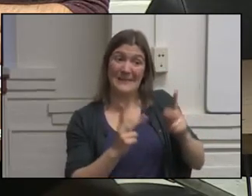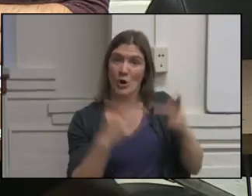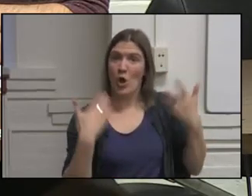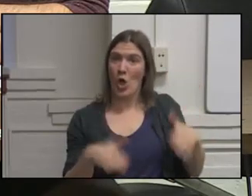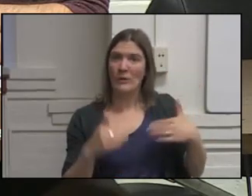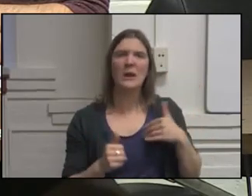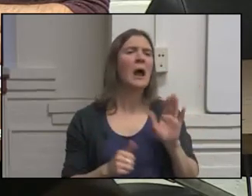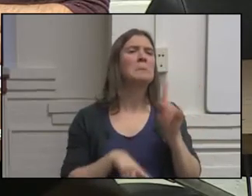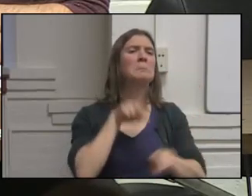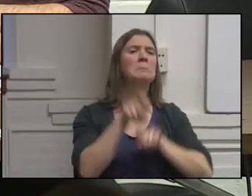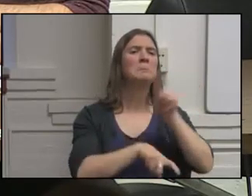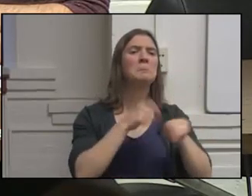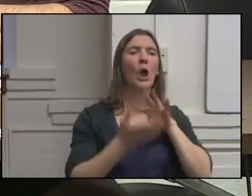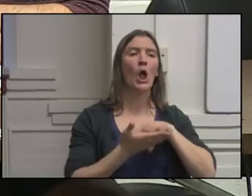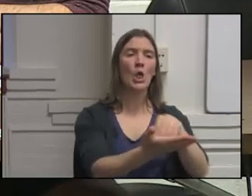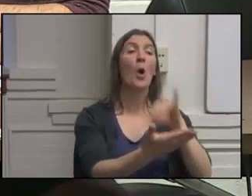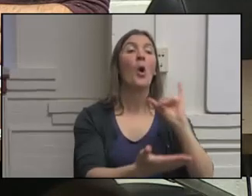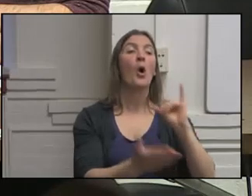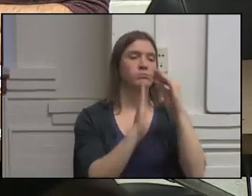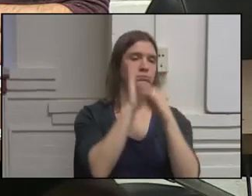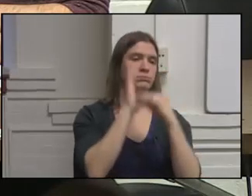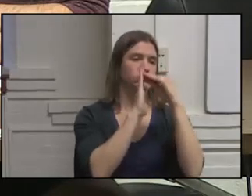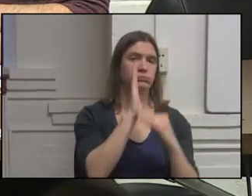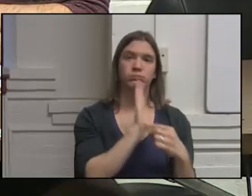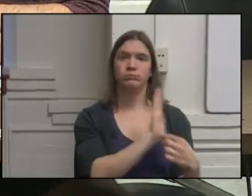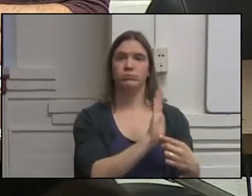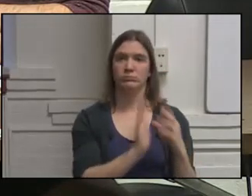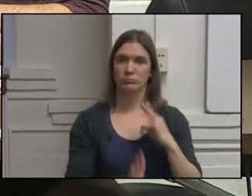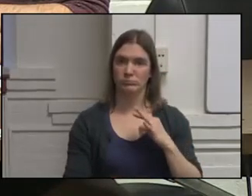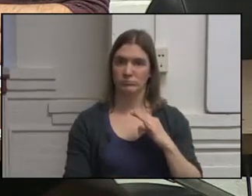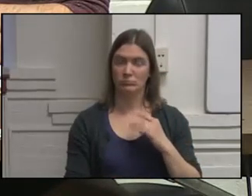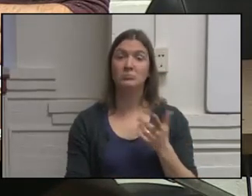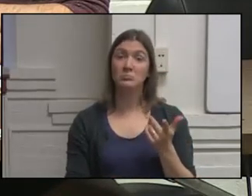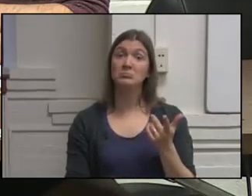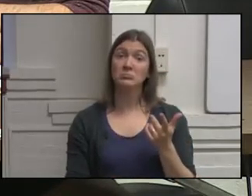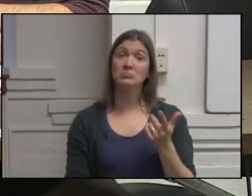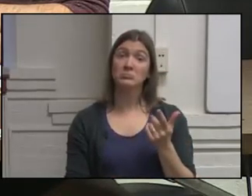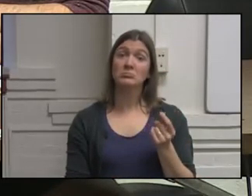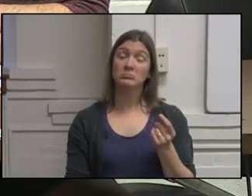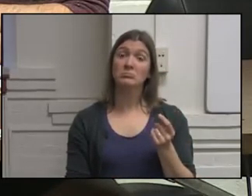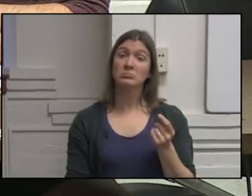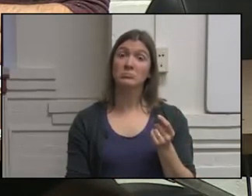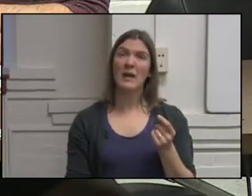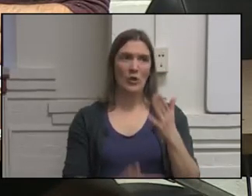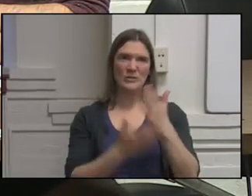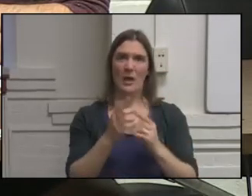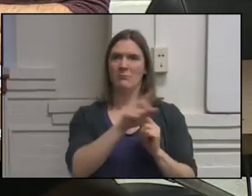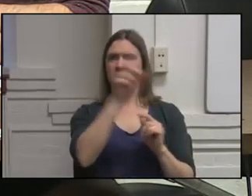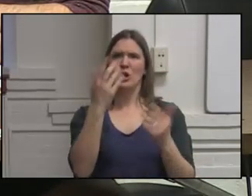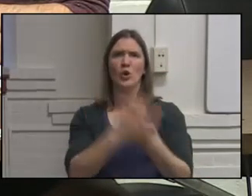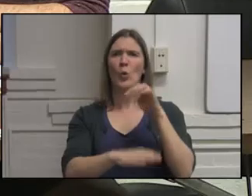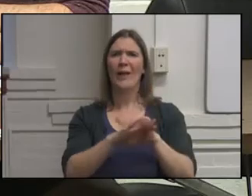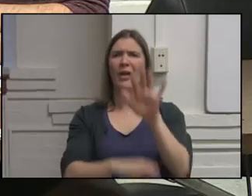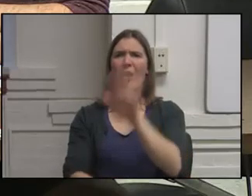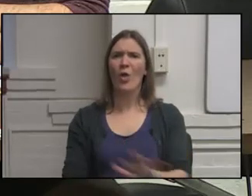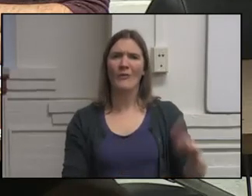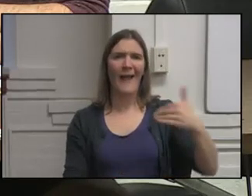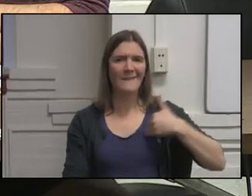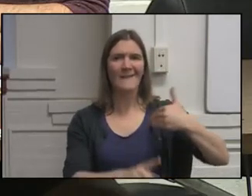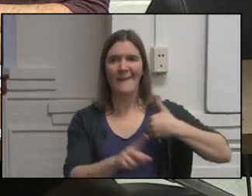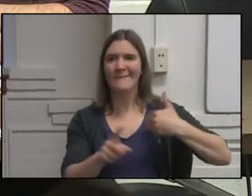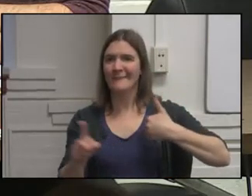and so we can learn and have learned from them. And there's other, they're spread throughout New England, other examples